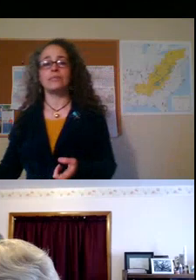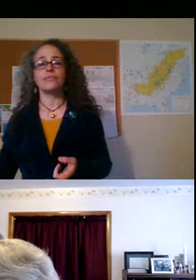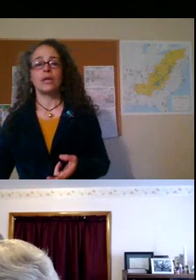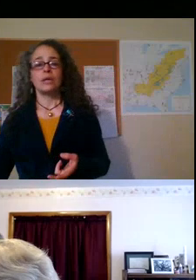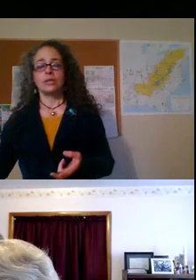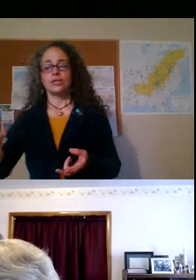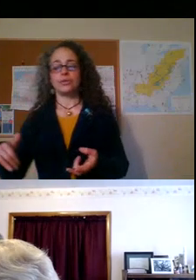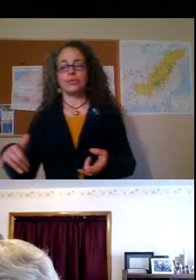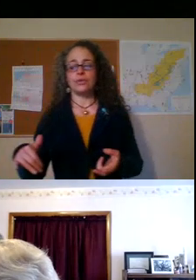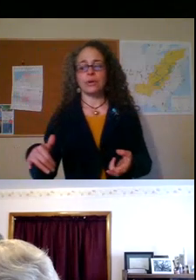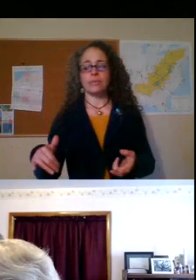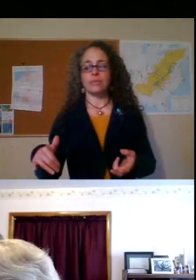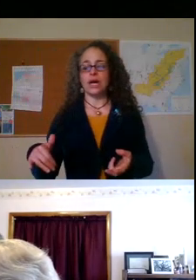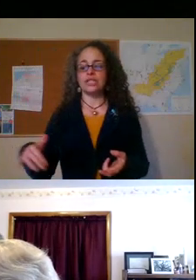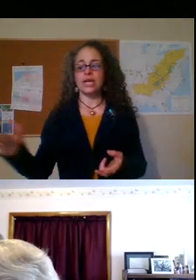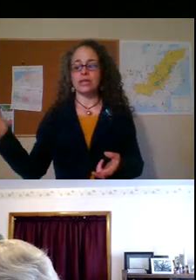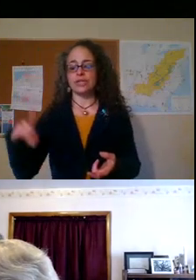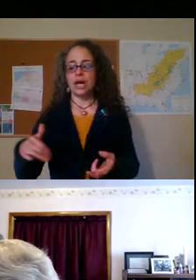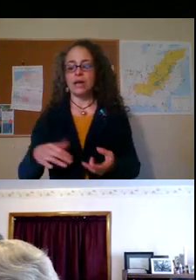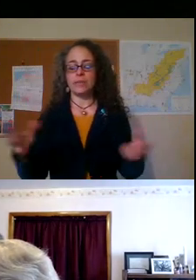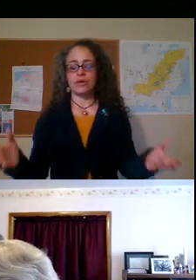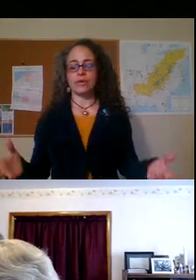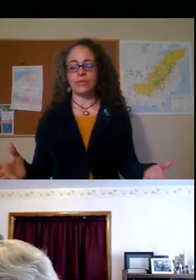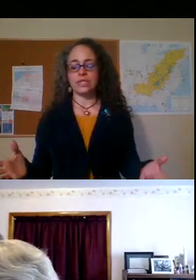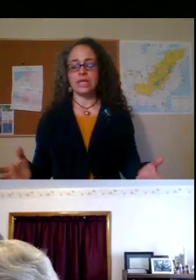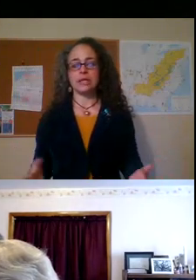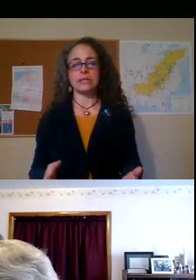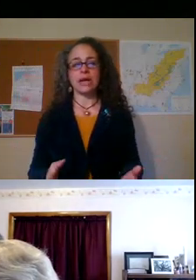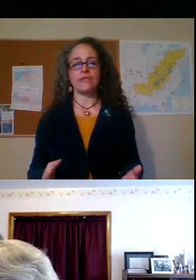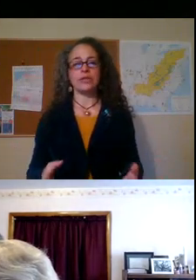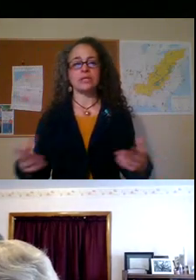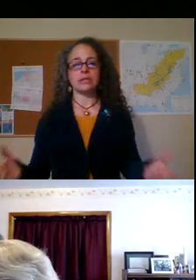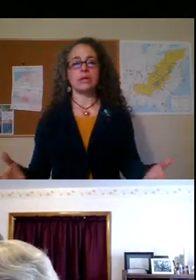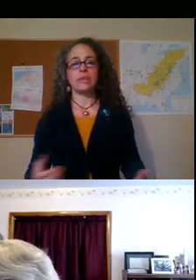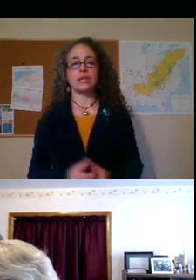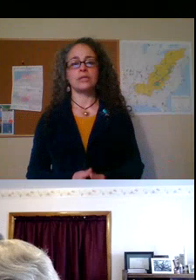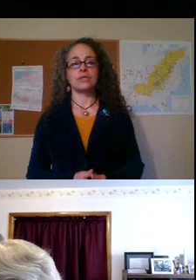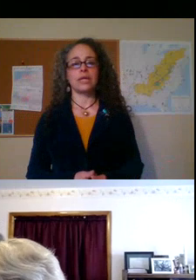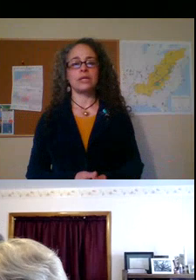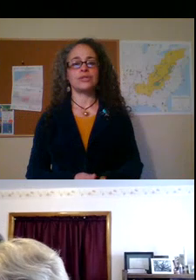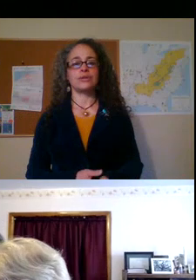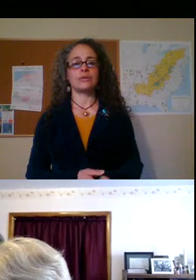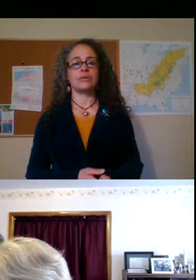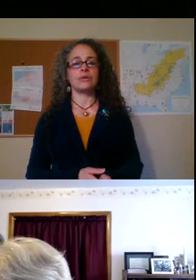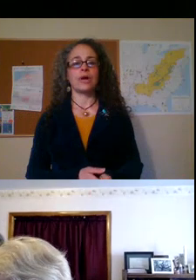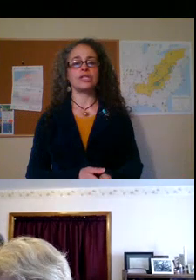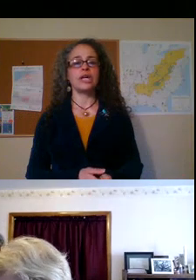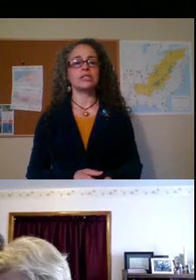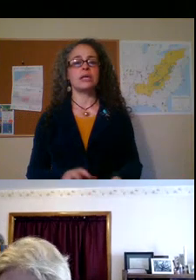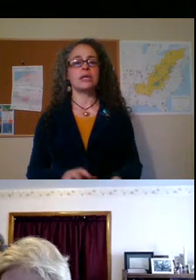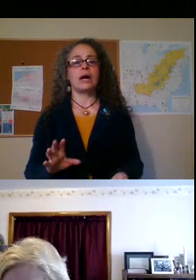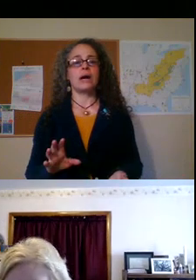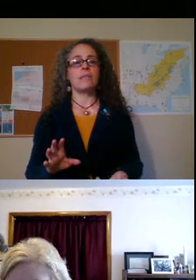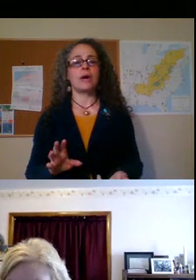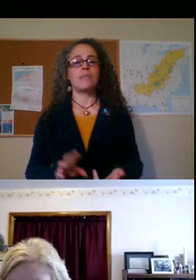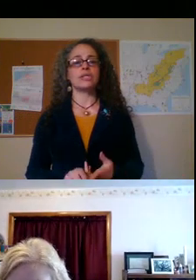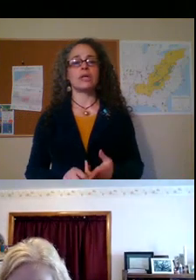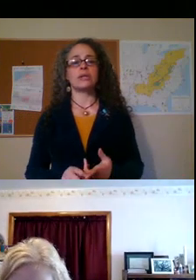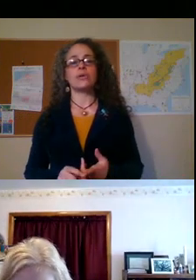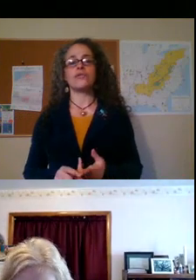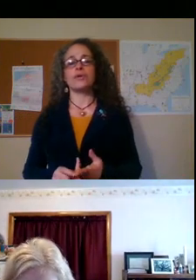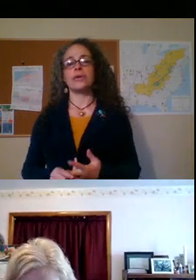donated to your project. Their time, their skills, their efforts are being donated to your project.